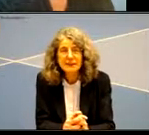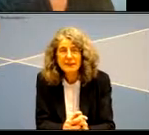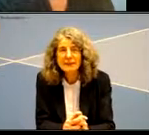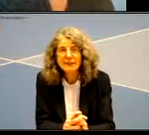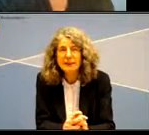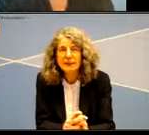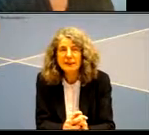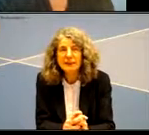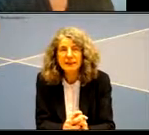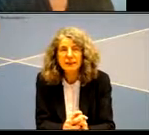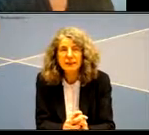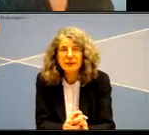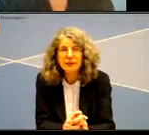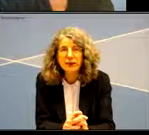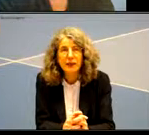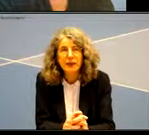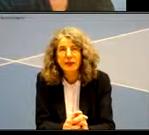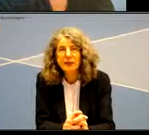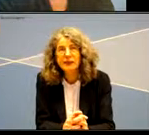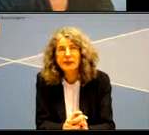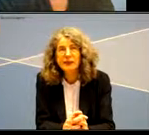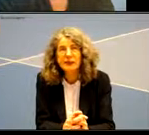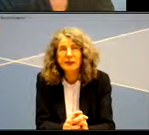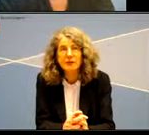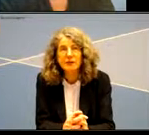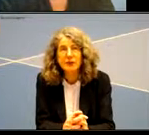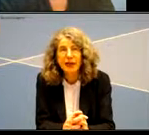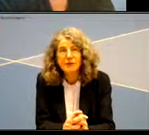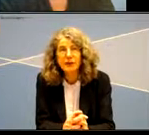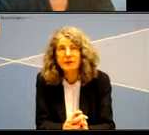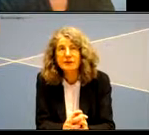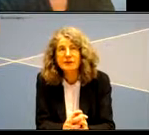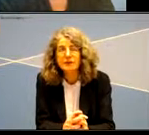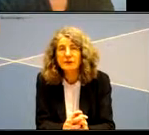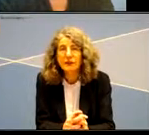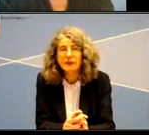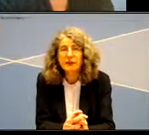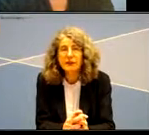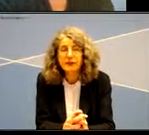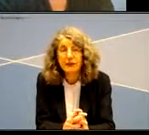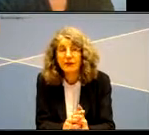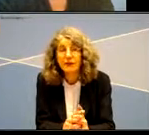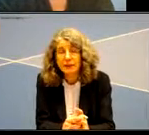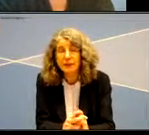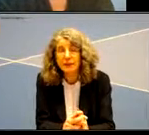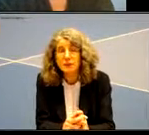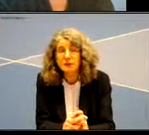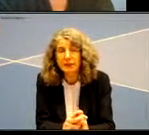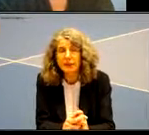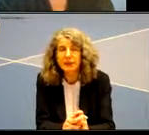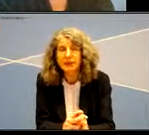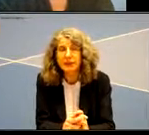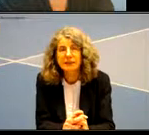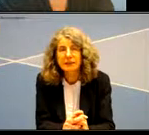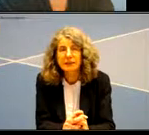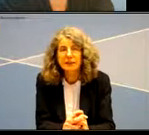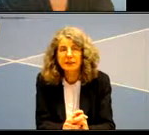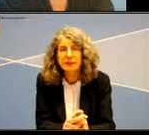said, the overriding element is also that the inclusiveness, and